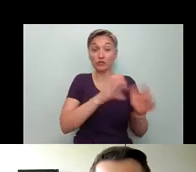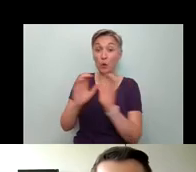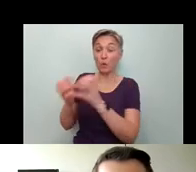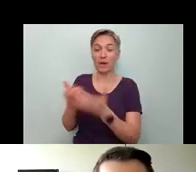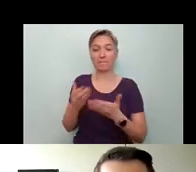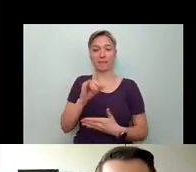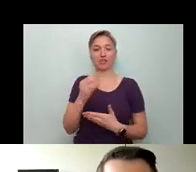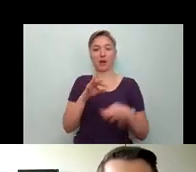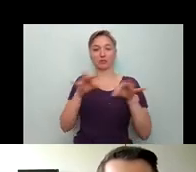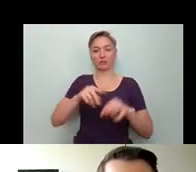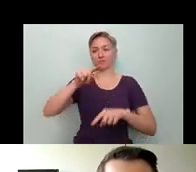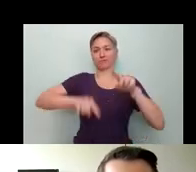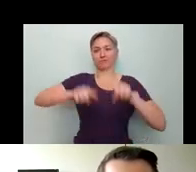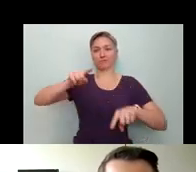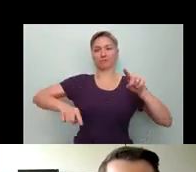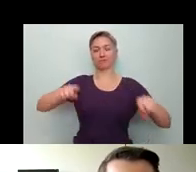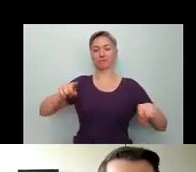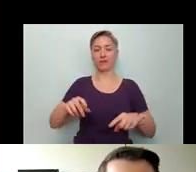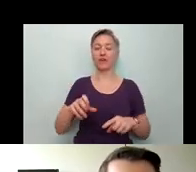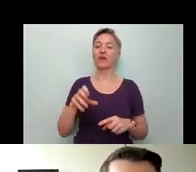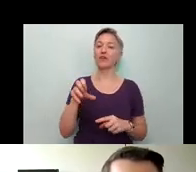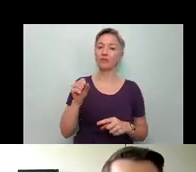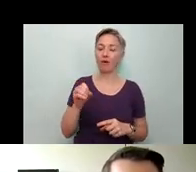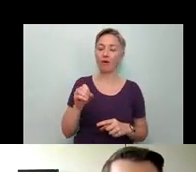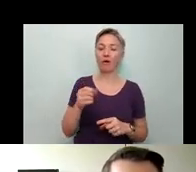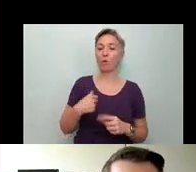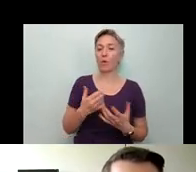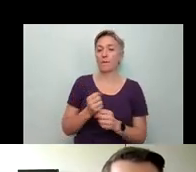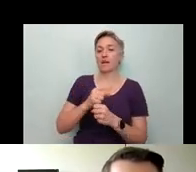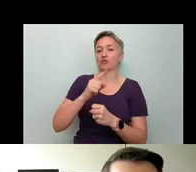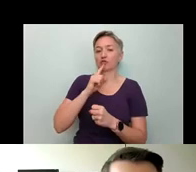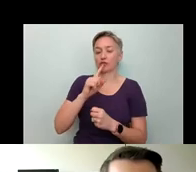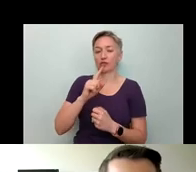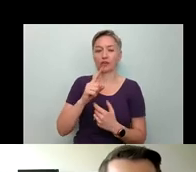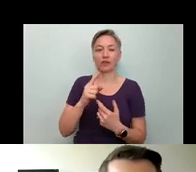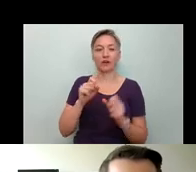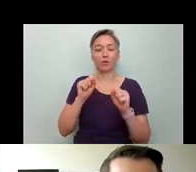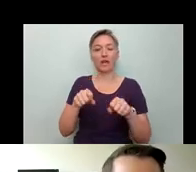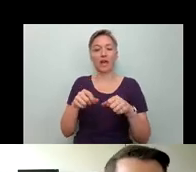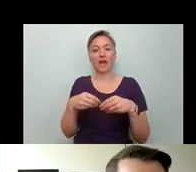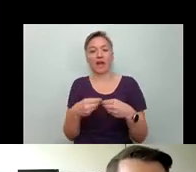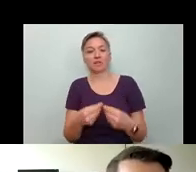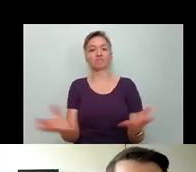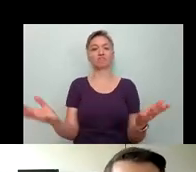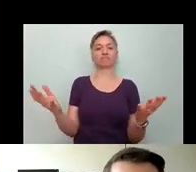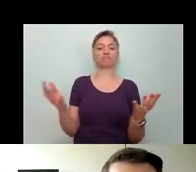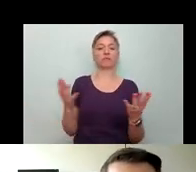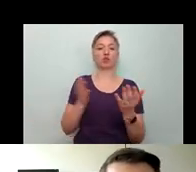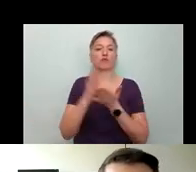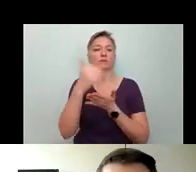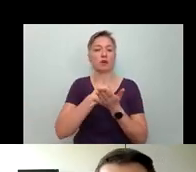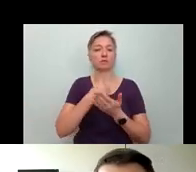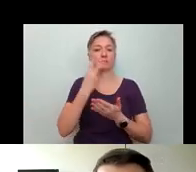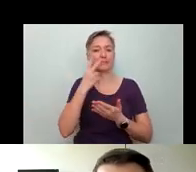a tool that will help to ensure we have the ability to kind of put out there for everyone to see the job